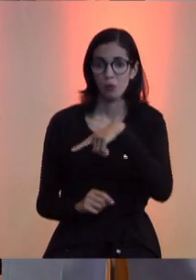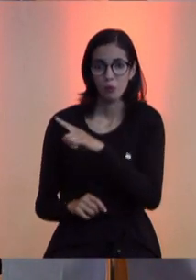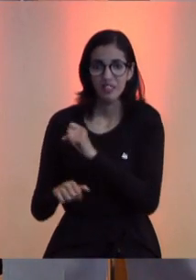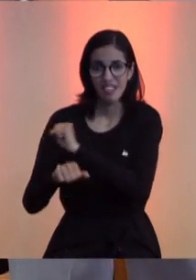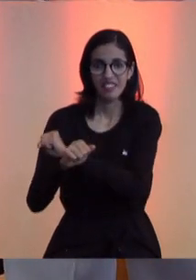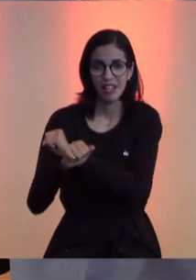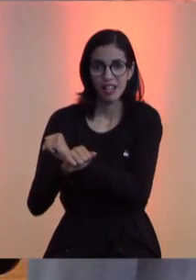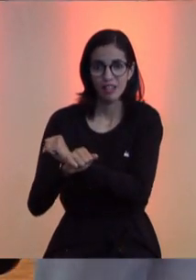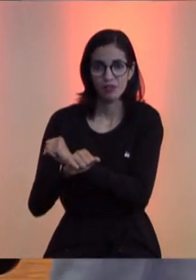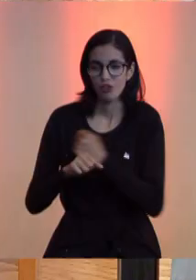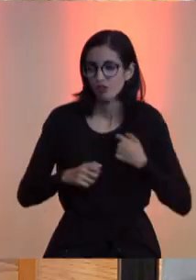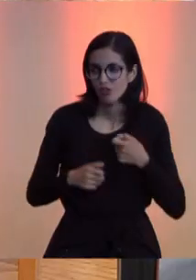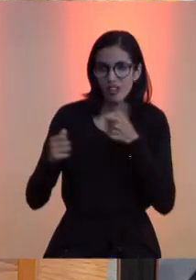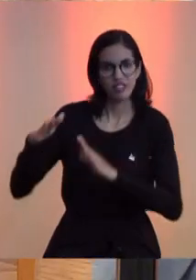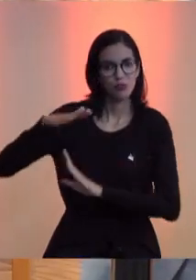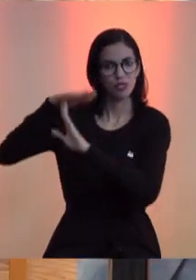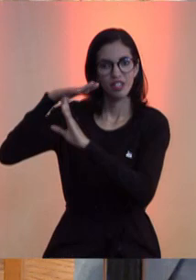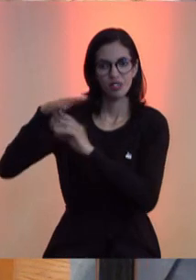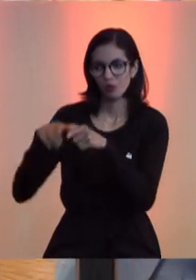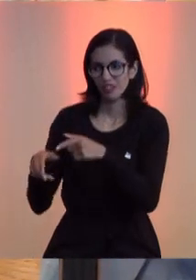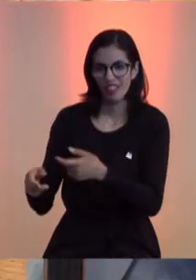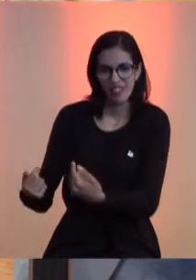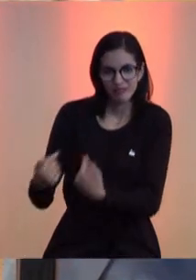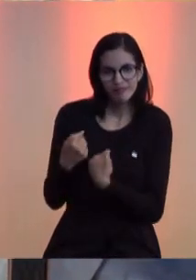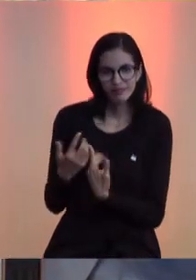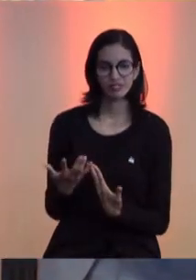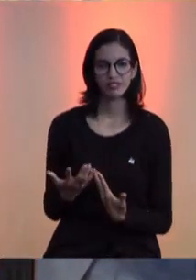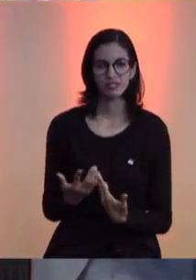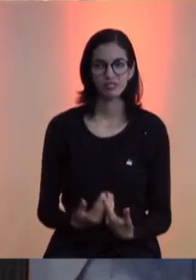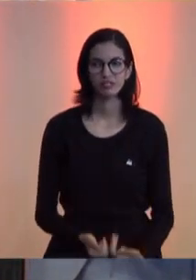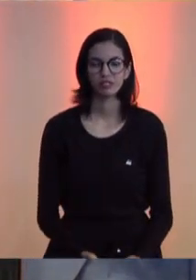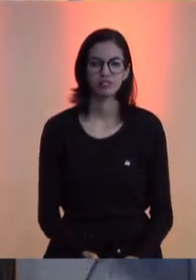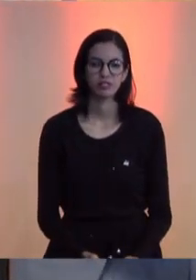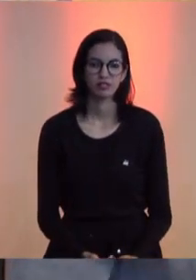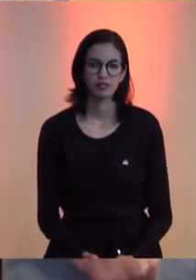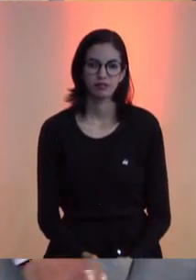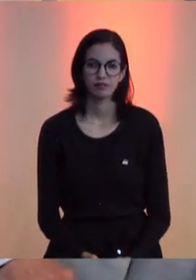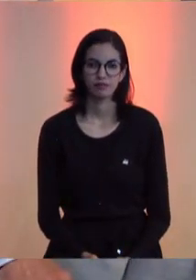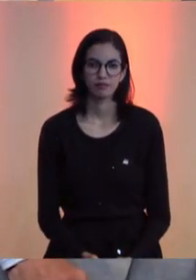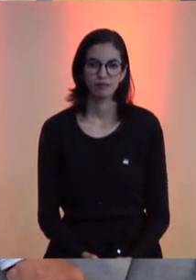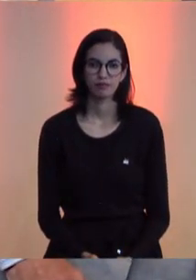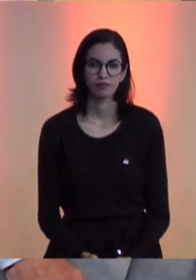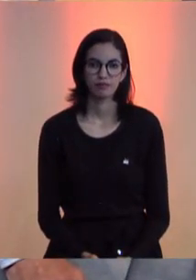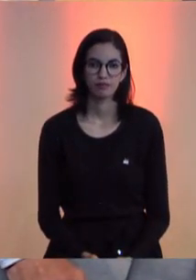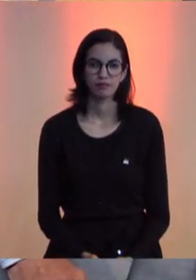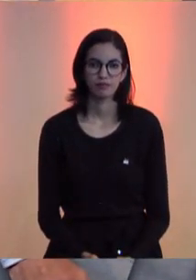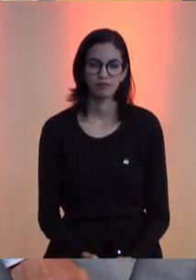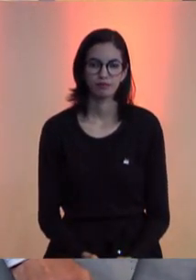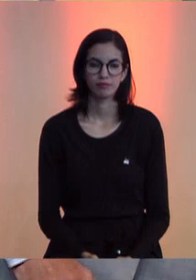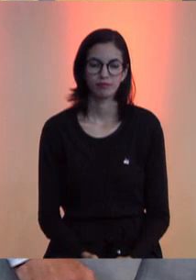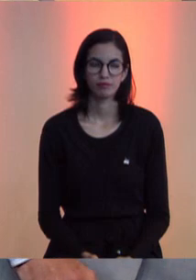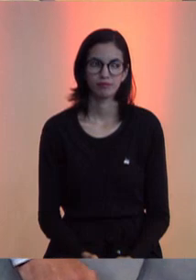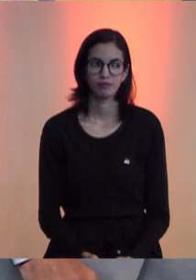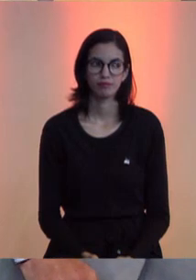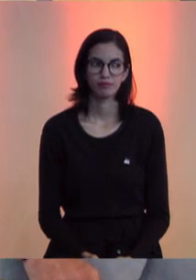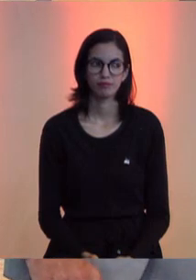promoví y esto es lo que me dicen. I think it was Abednego who said, King Nebuchadnezzar, we don't even need to